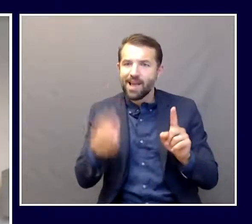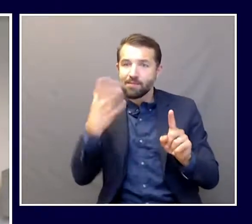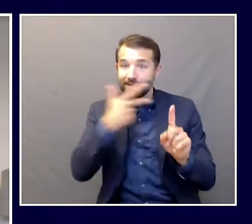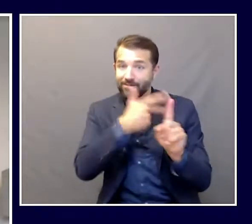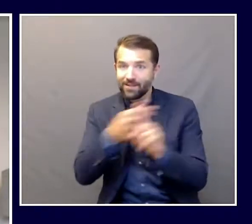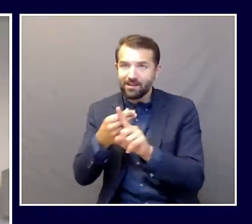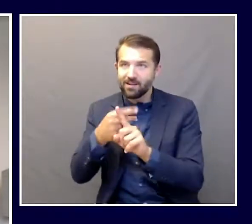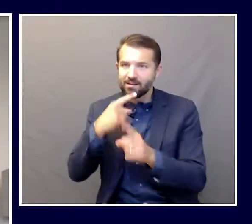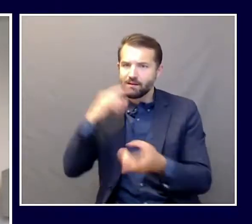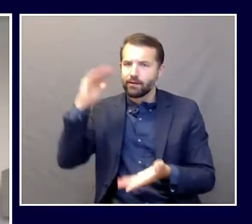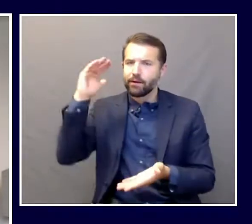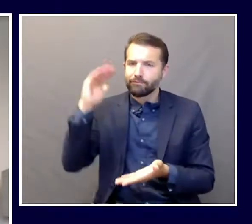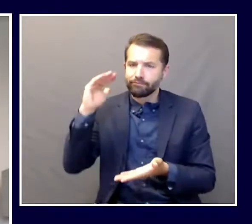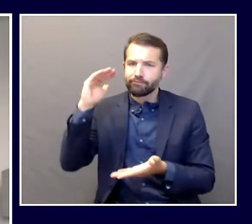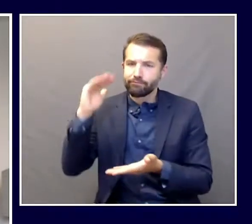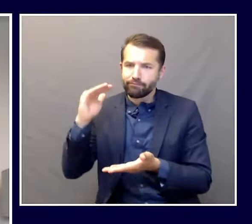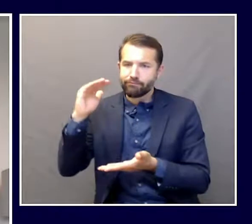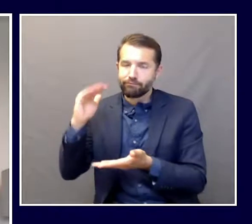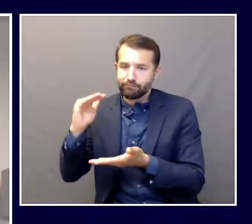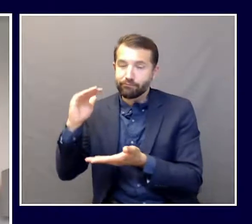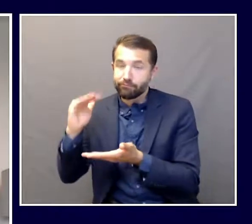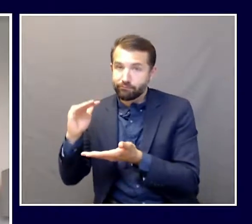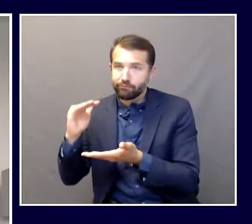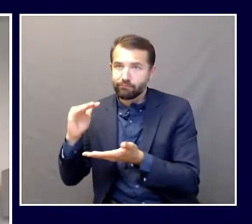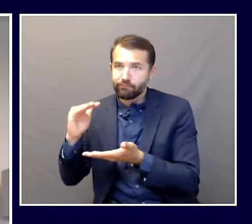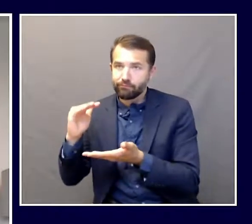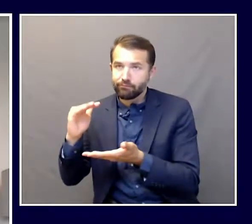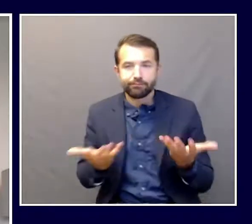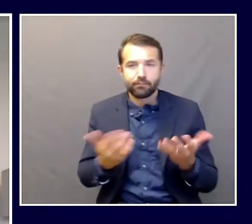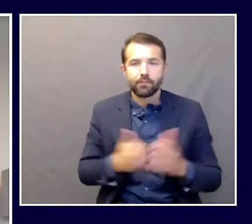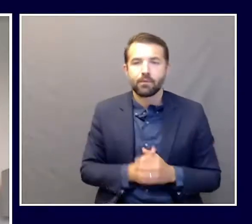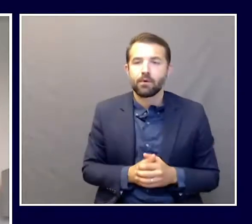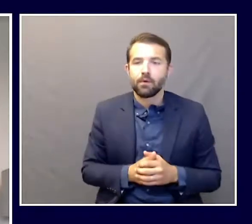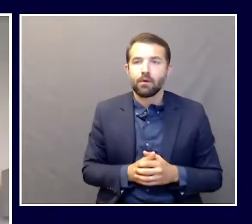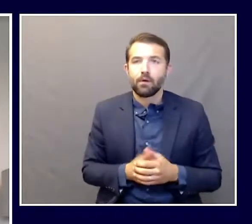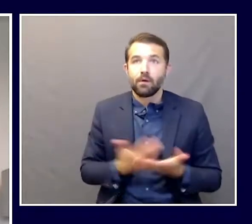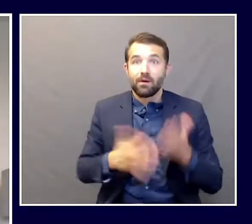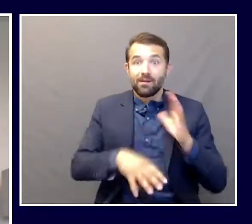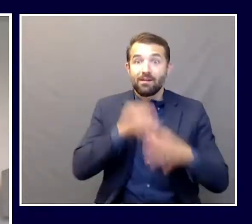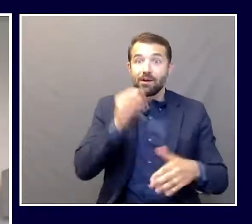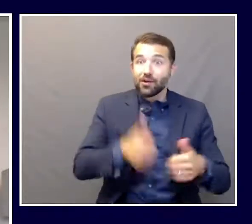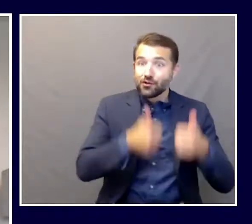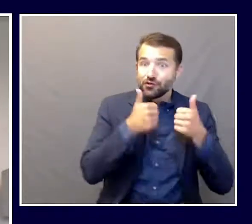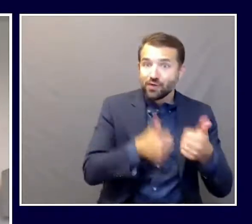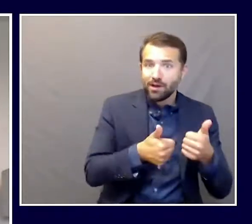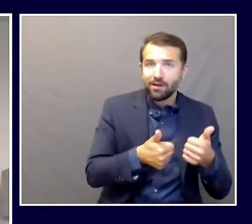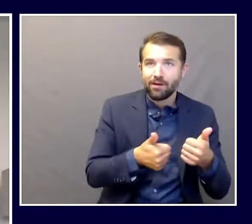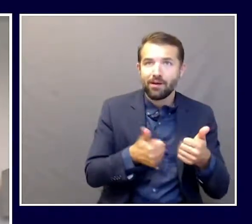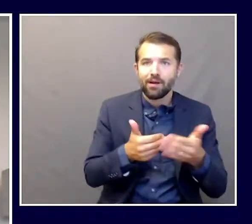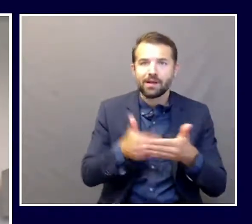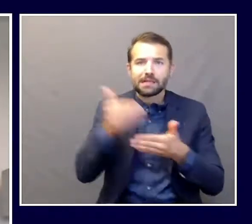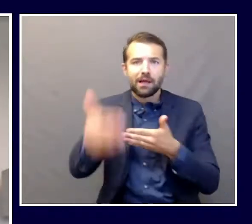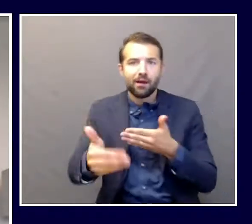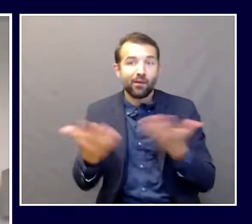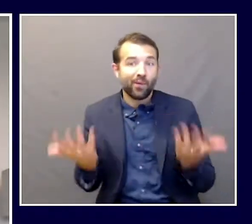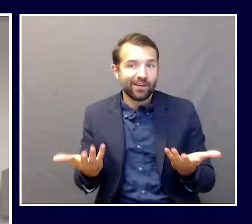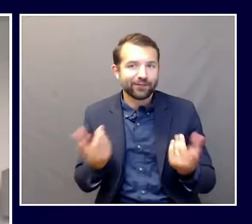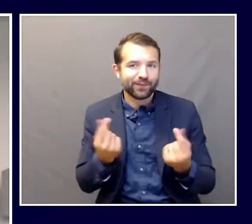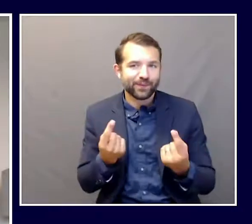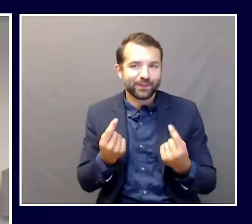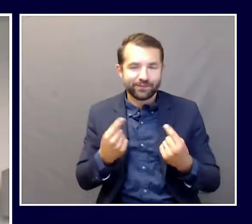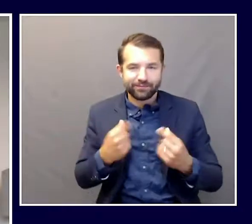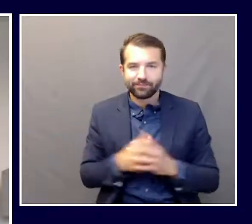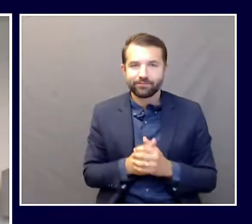my question is kind of what's next for the vaccination campaign? Where do we head now, once we get past the